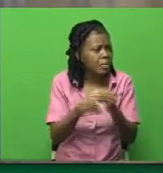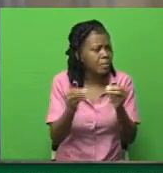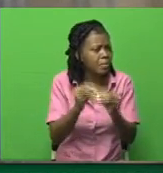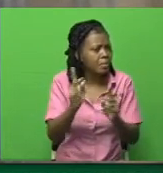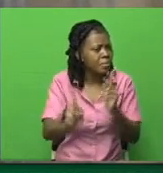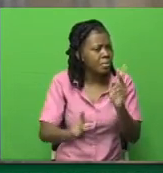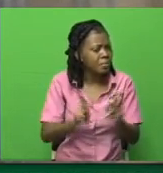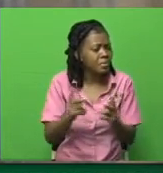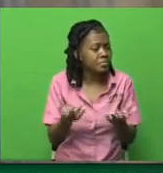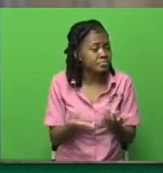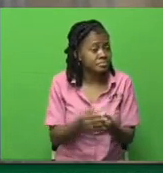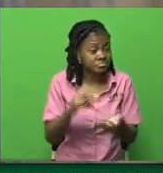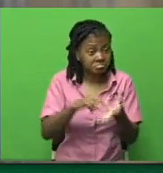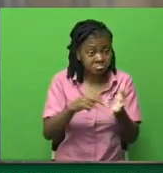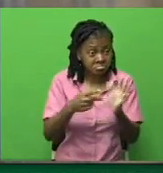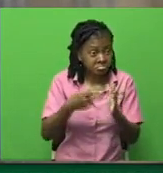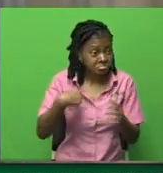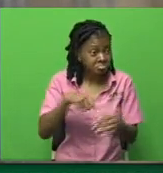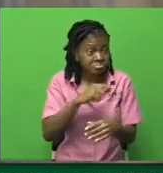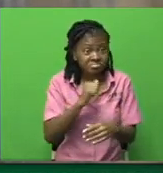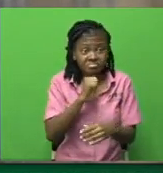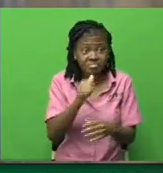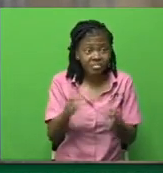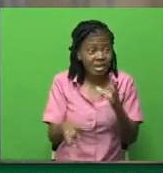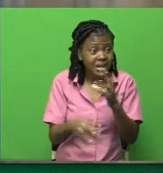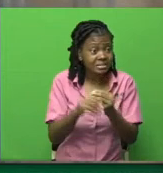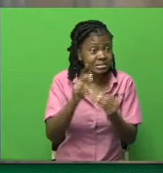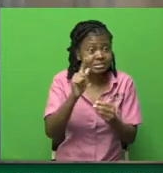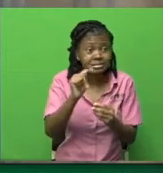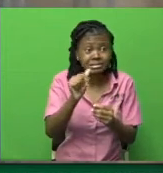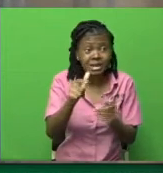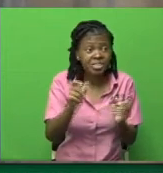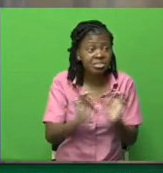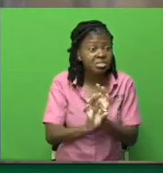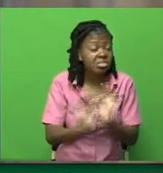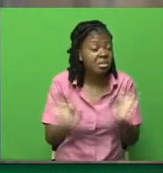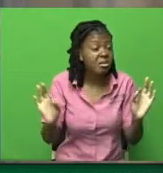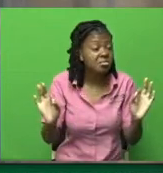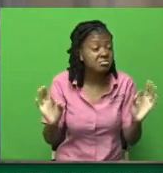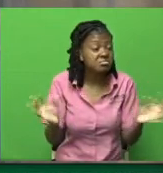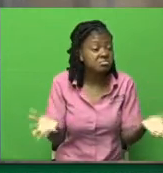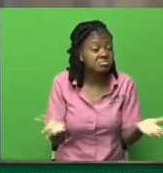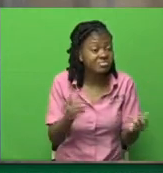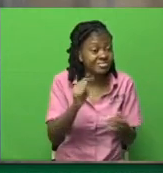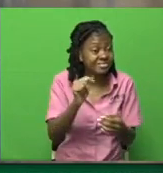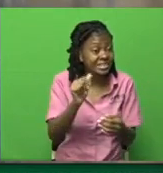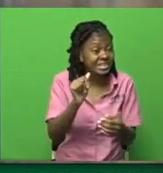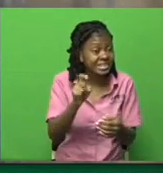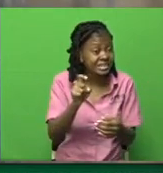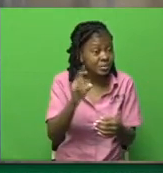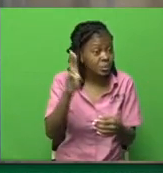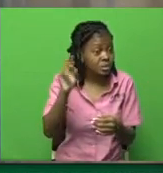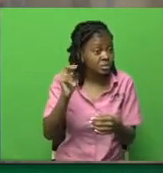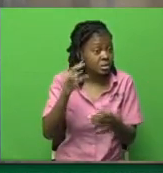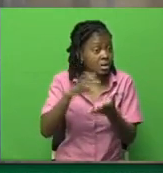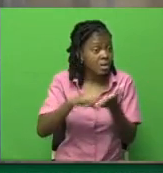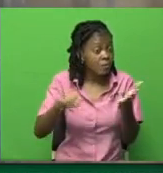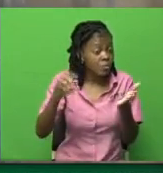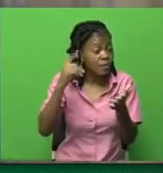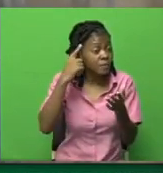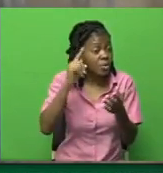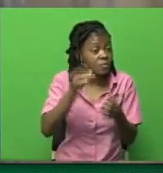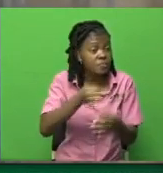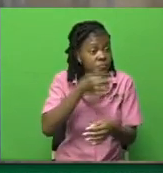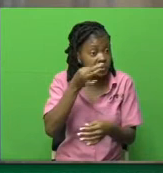single tax in fact we took tax off the food items if that we took the tax of seven